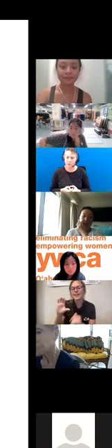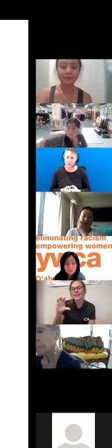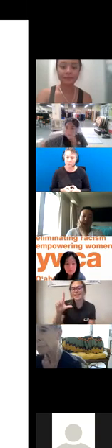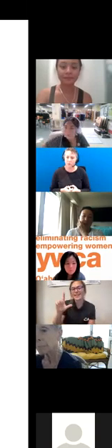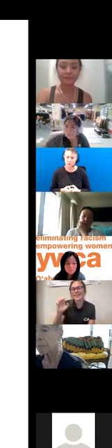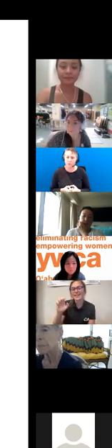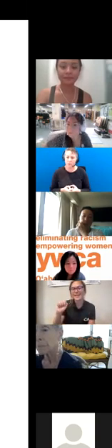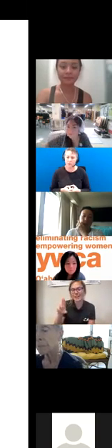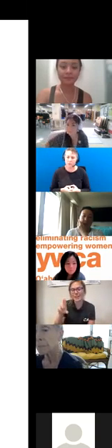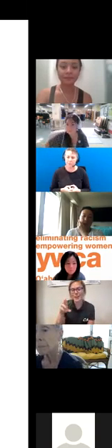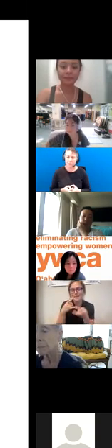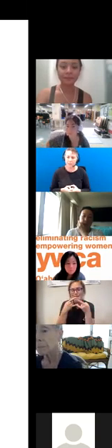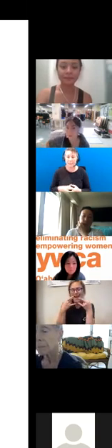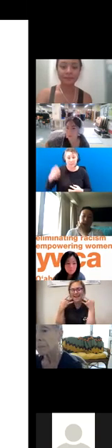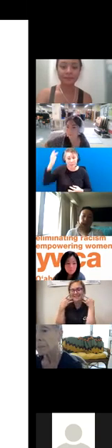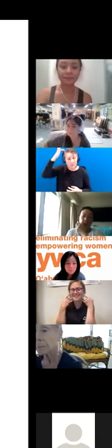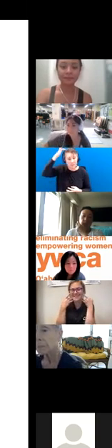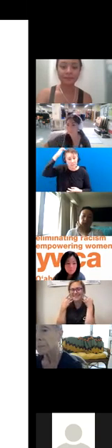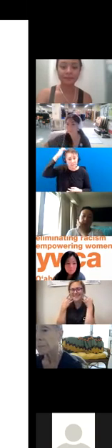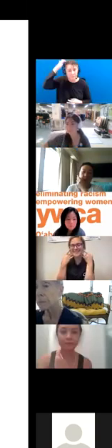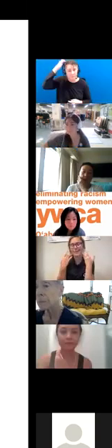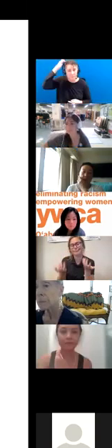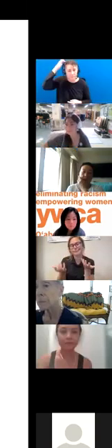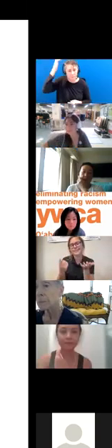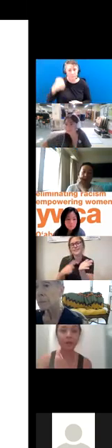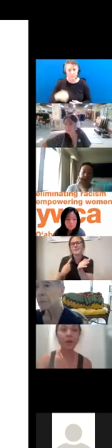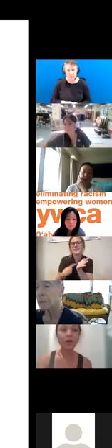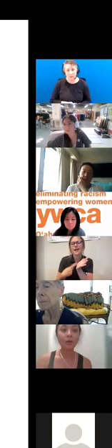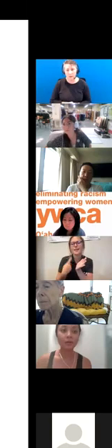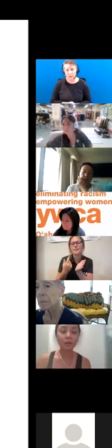also could use a clear mask.